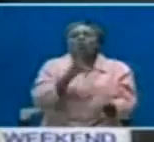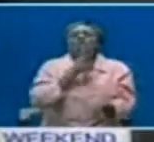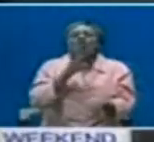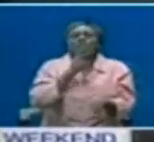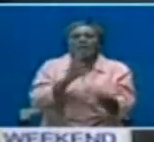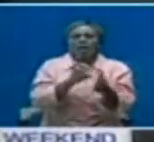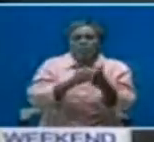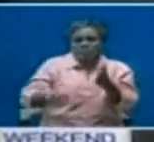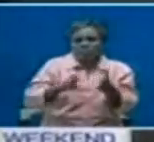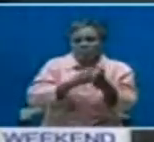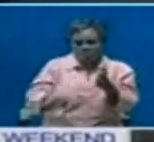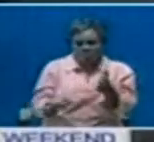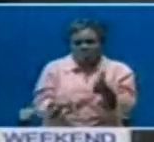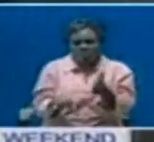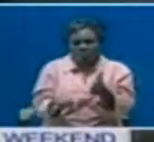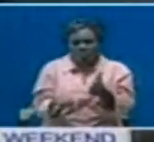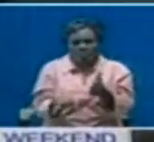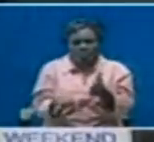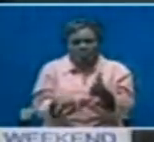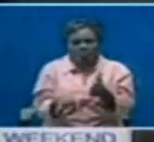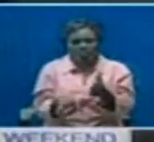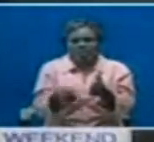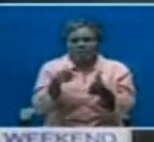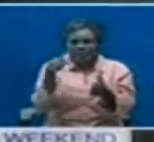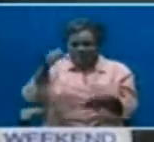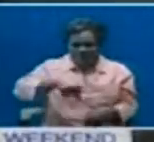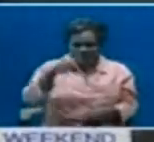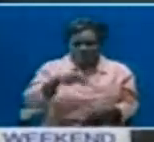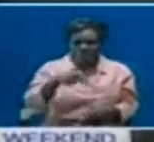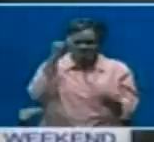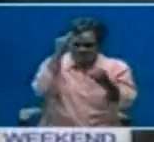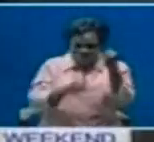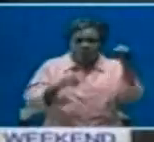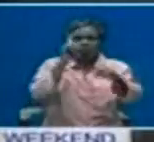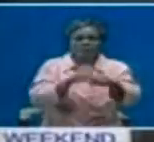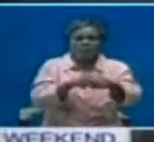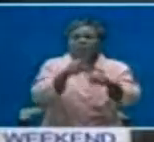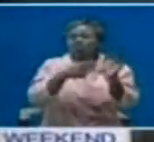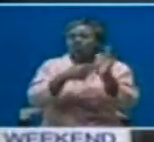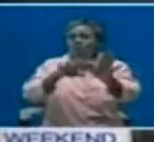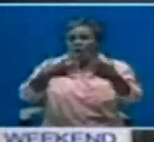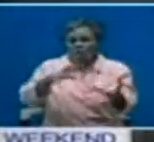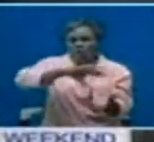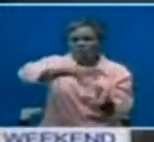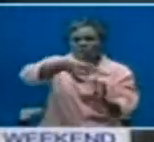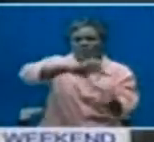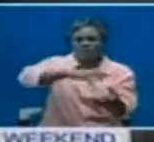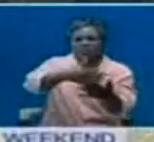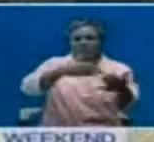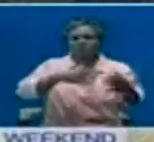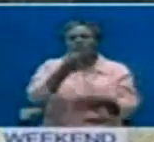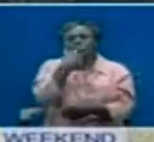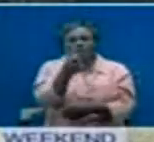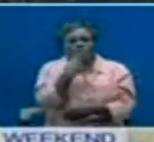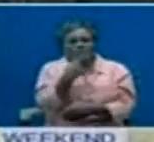no pain during urination, such that now, at the end of it, will present, it will complicate before it is detected.